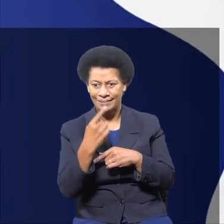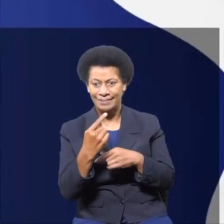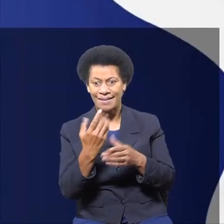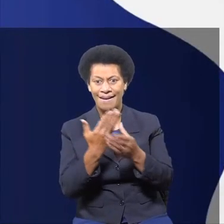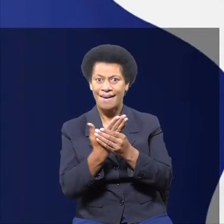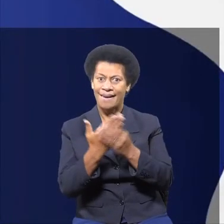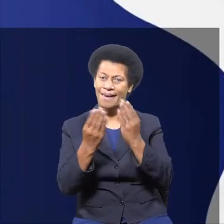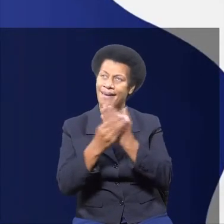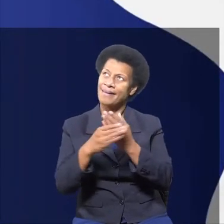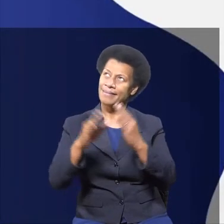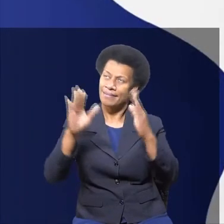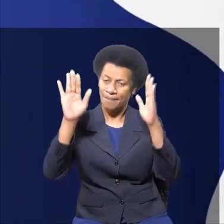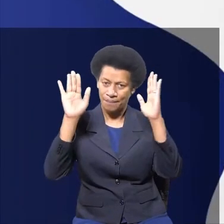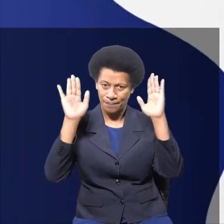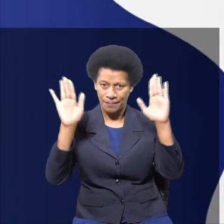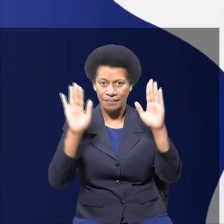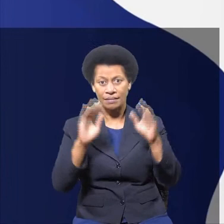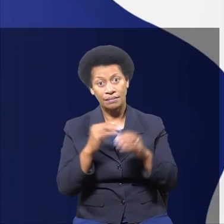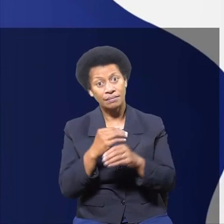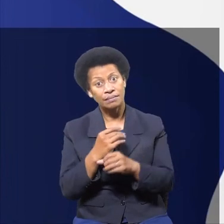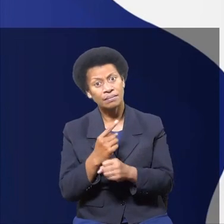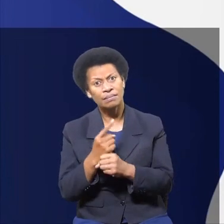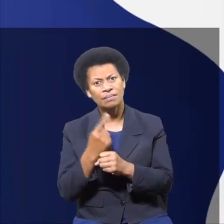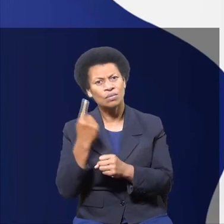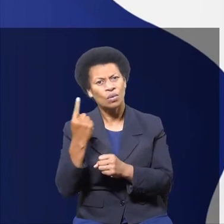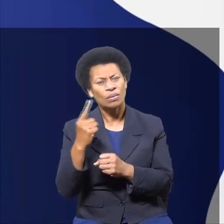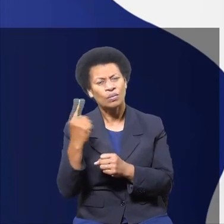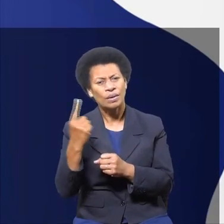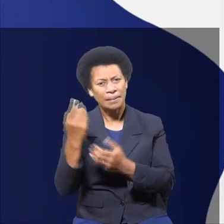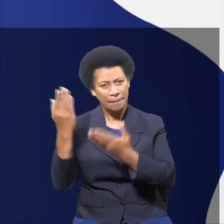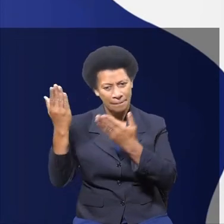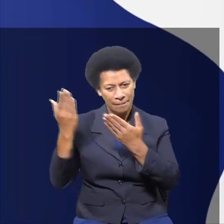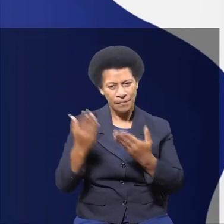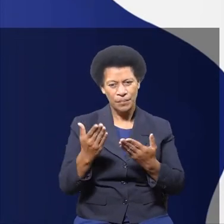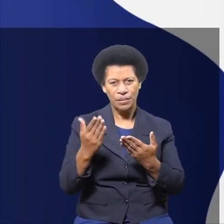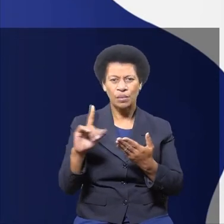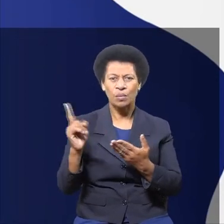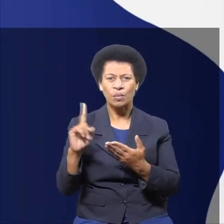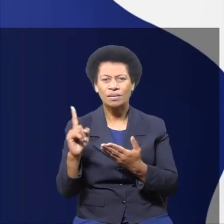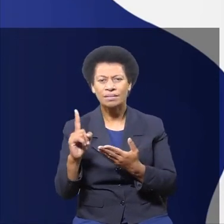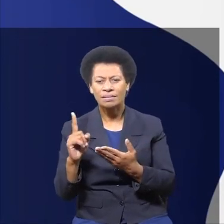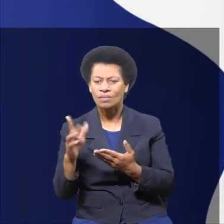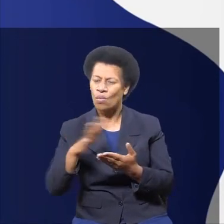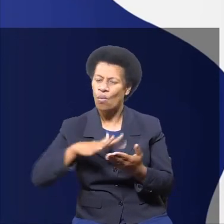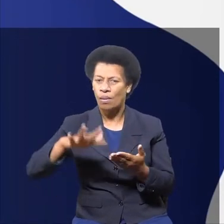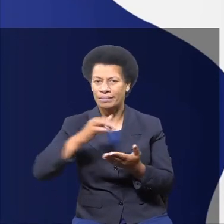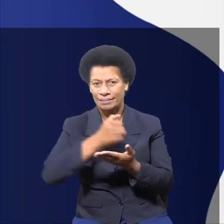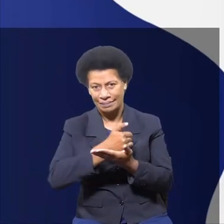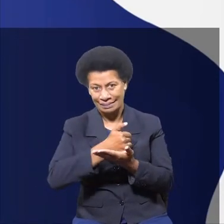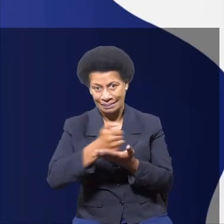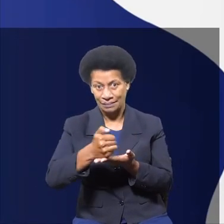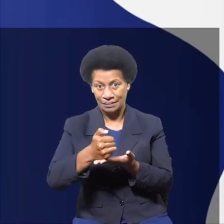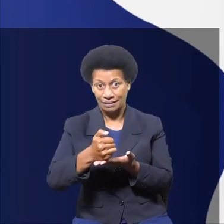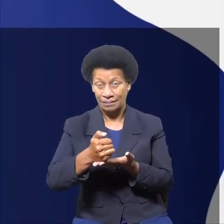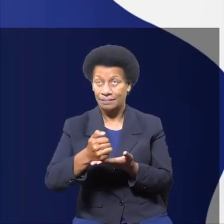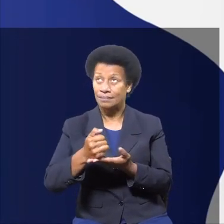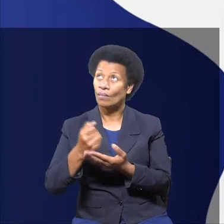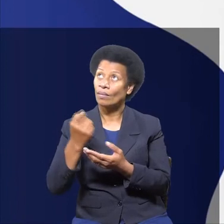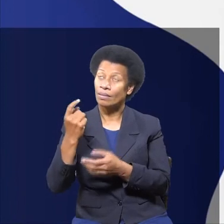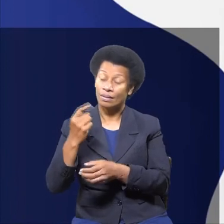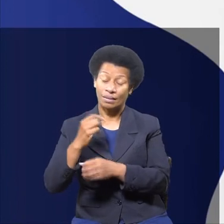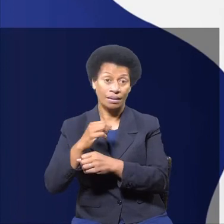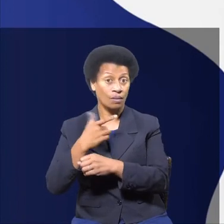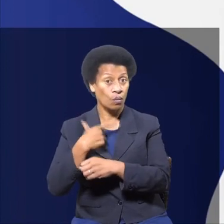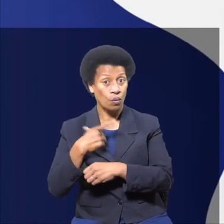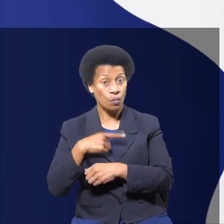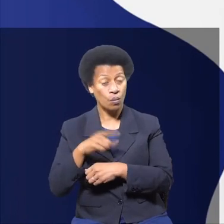on high and see who created these. He who brings out their host by number, calling them all by name, by the greatness of his